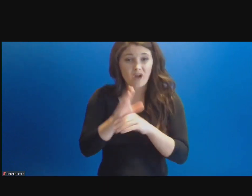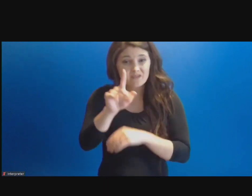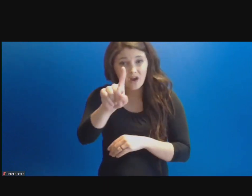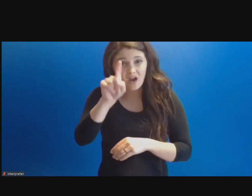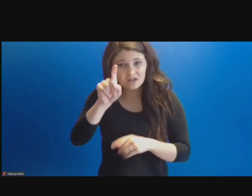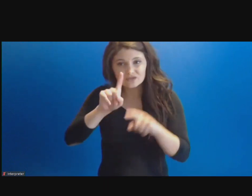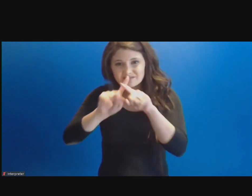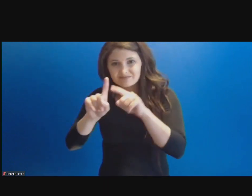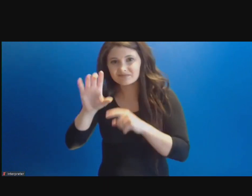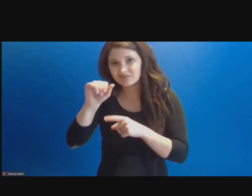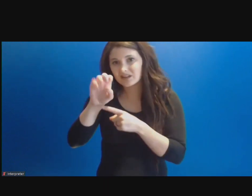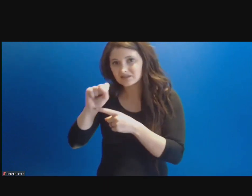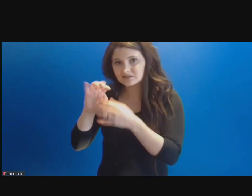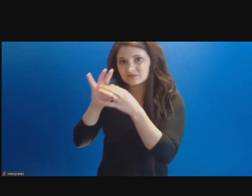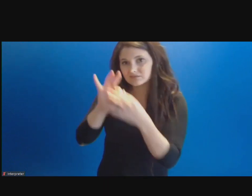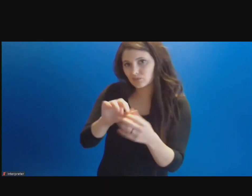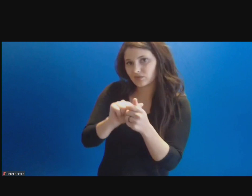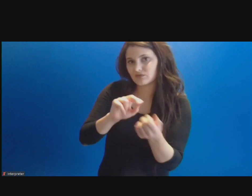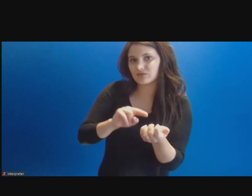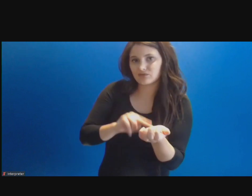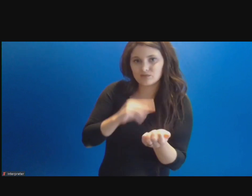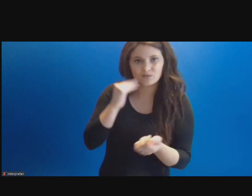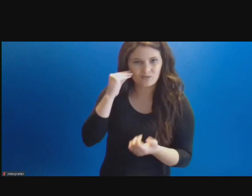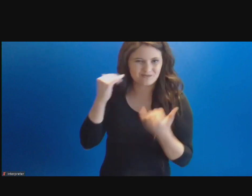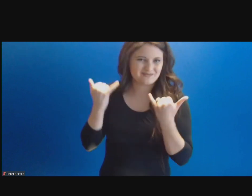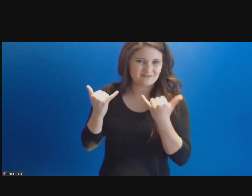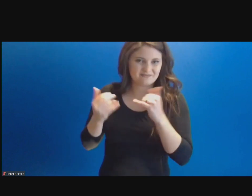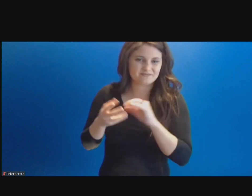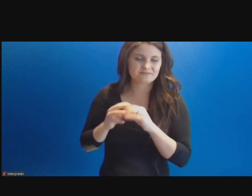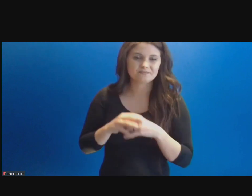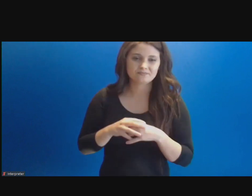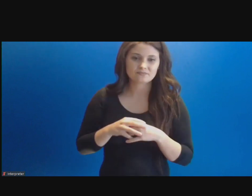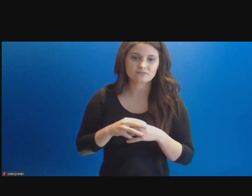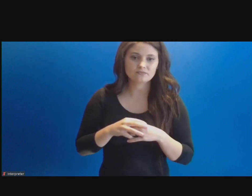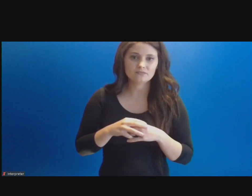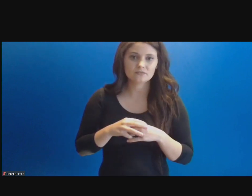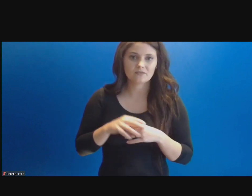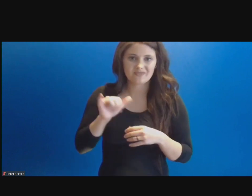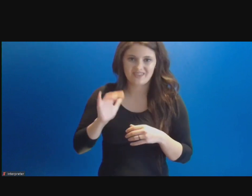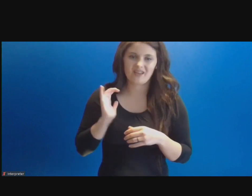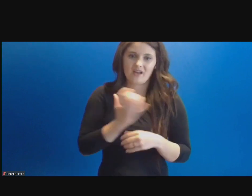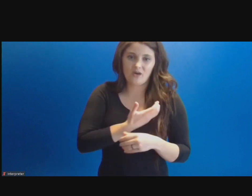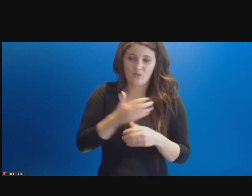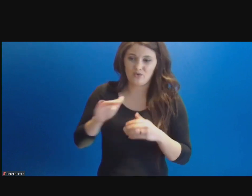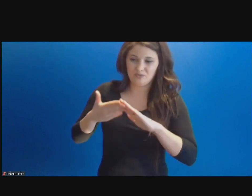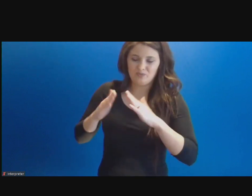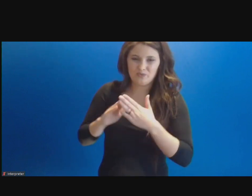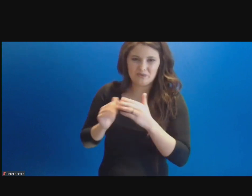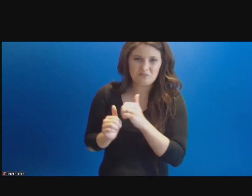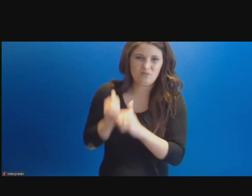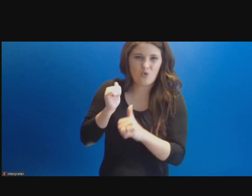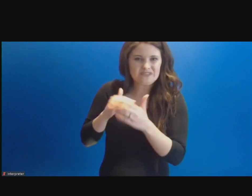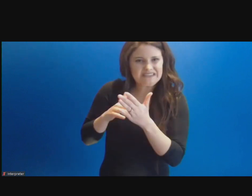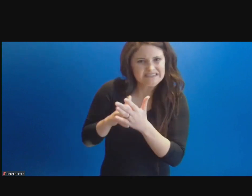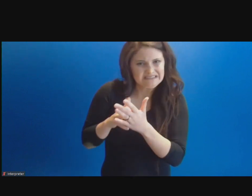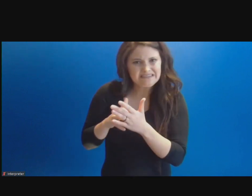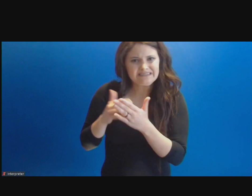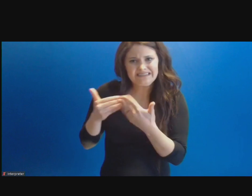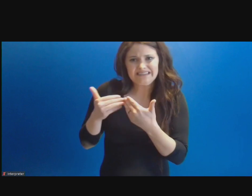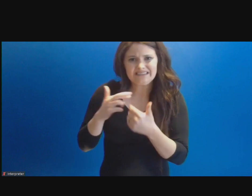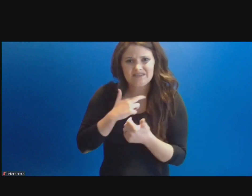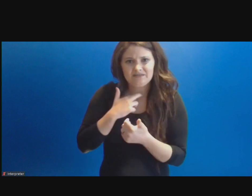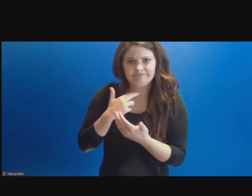cases associated with nursing homes right now. This is our community's most vulnerable population, and any